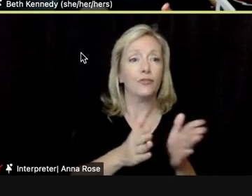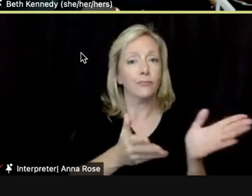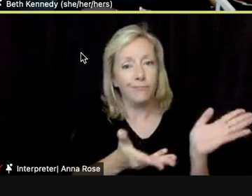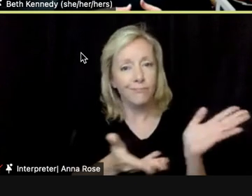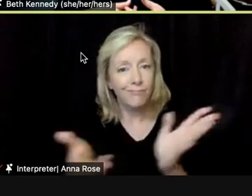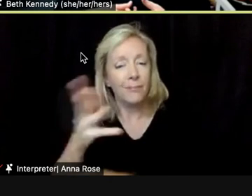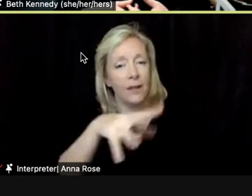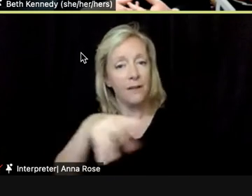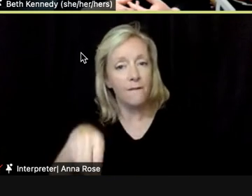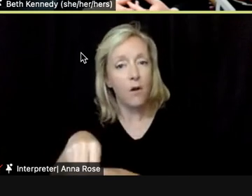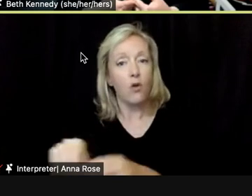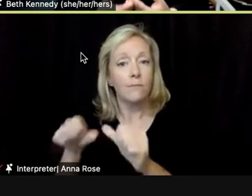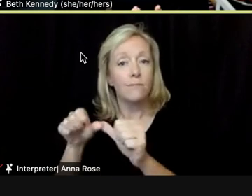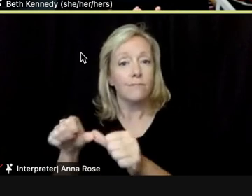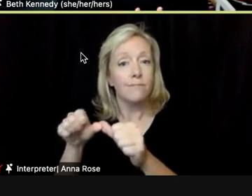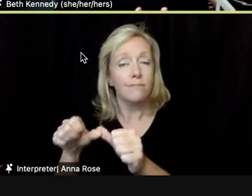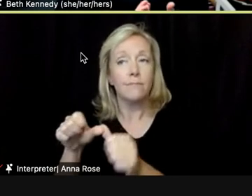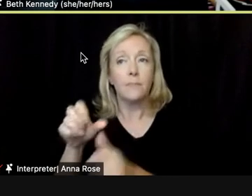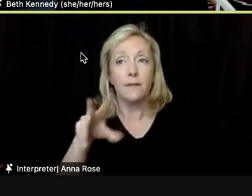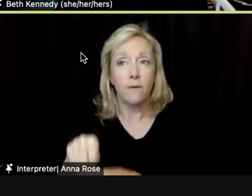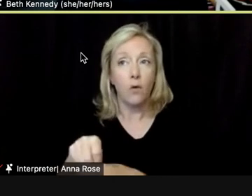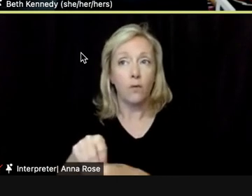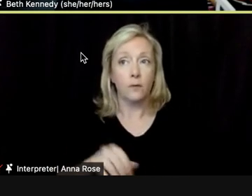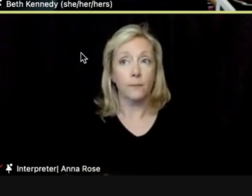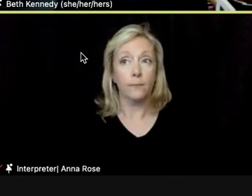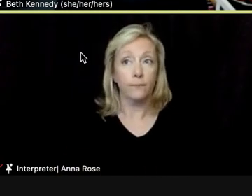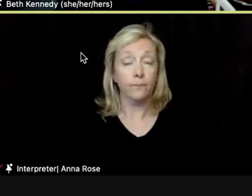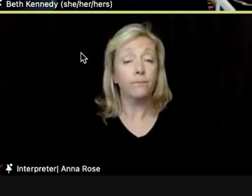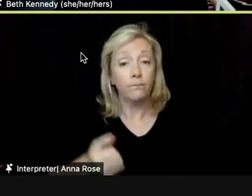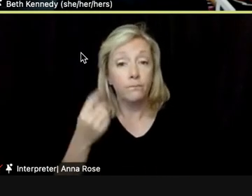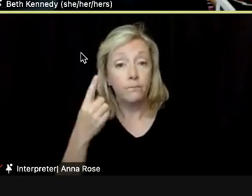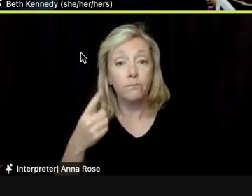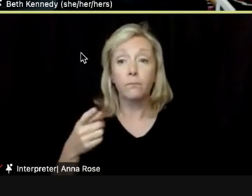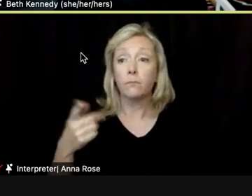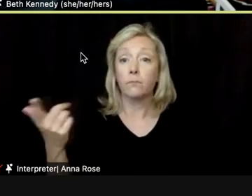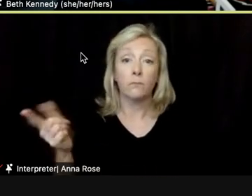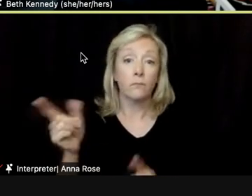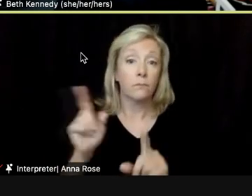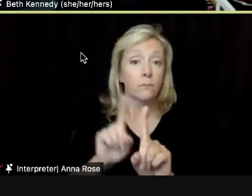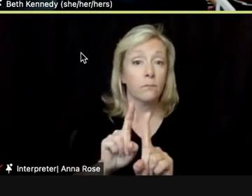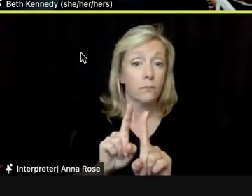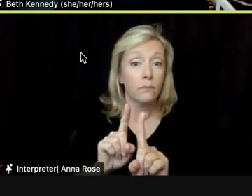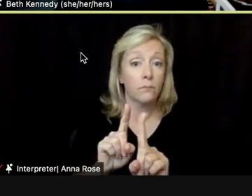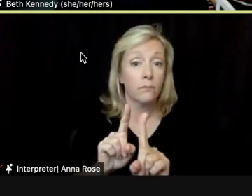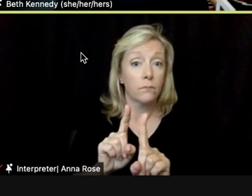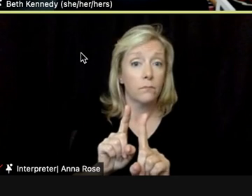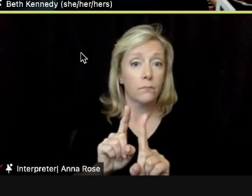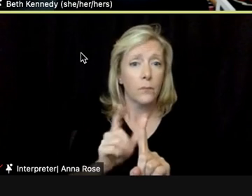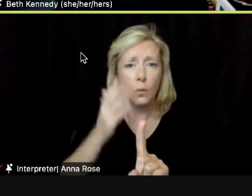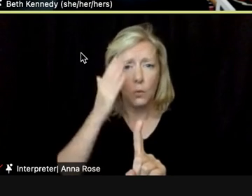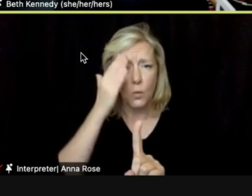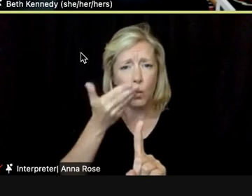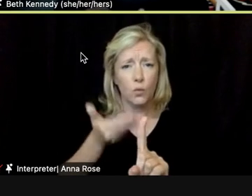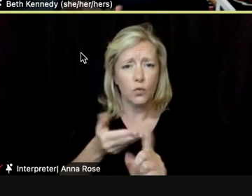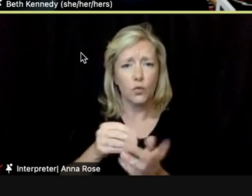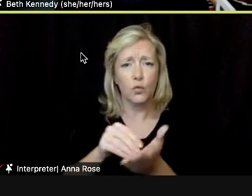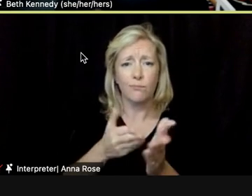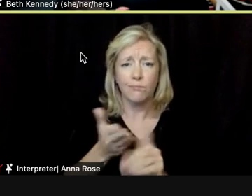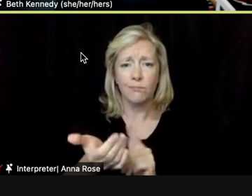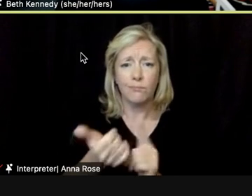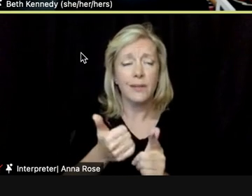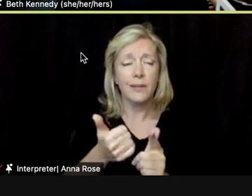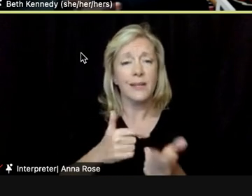involved. And having someone who's right there with the student, who knows them really well, can constantly